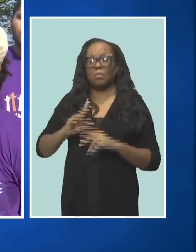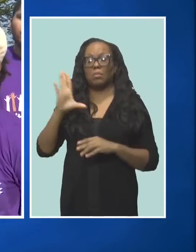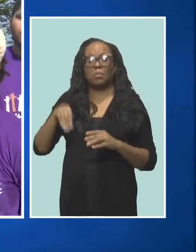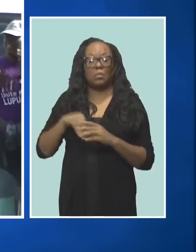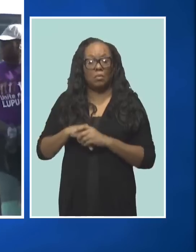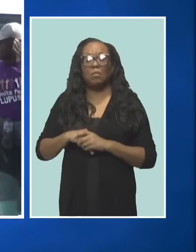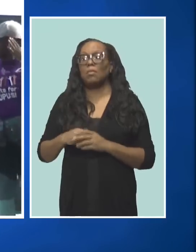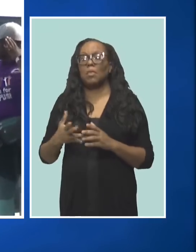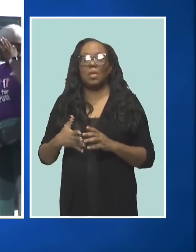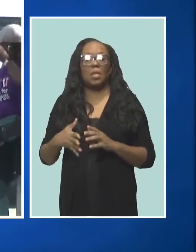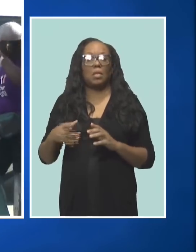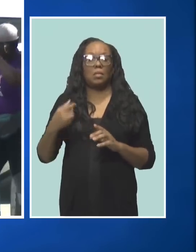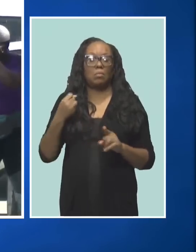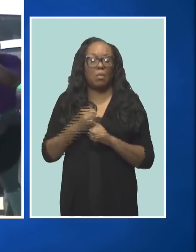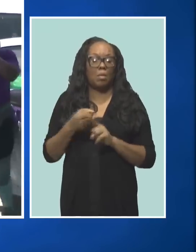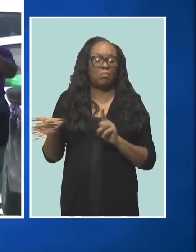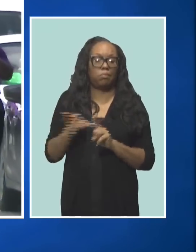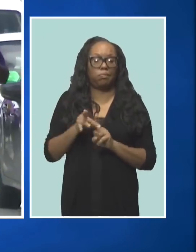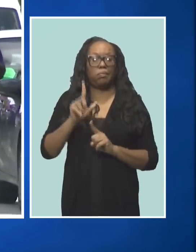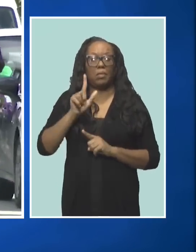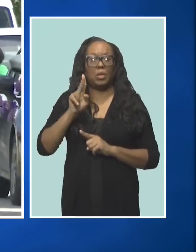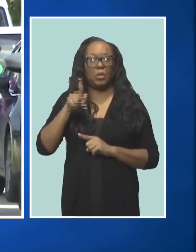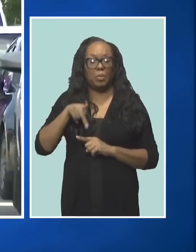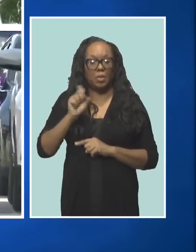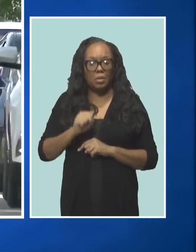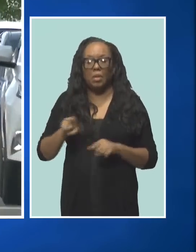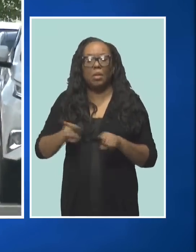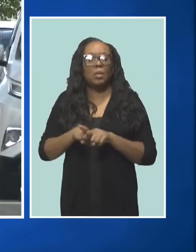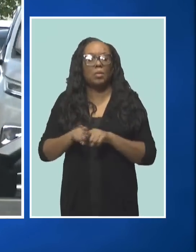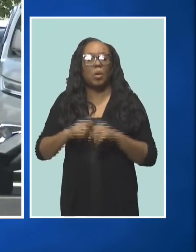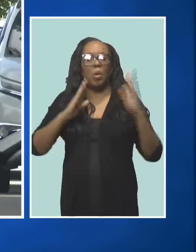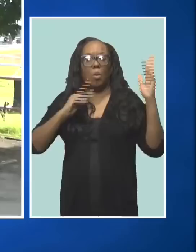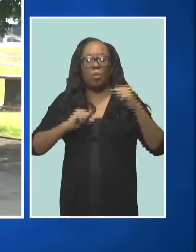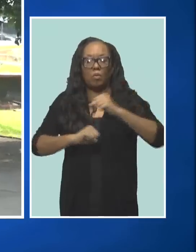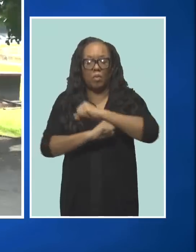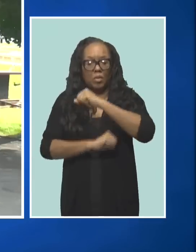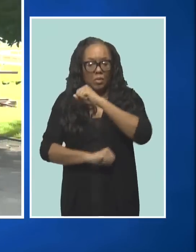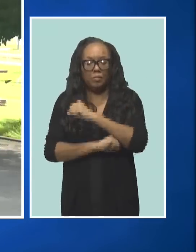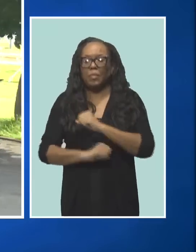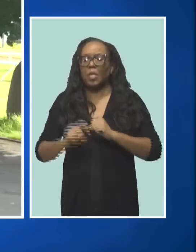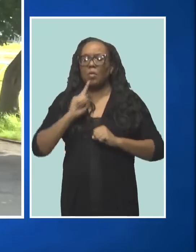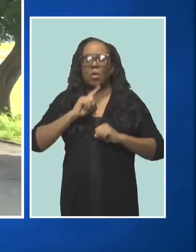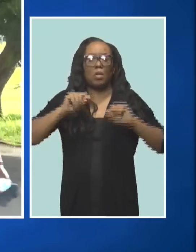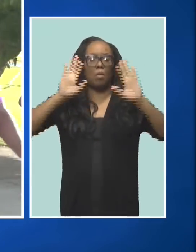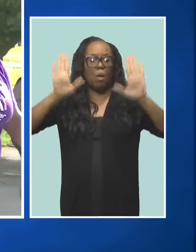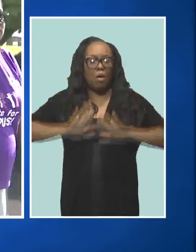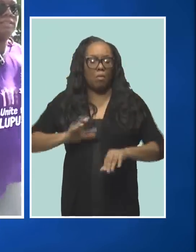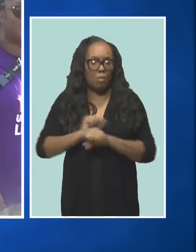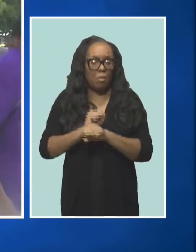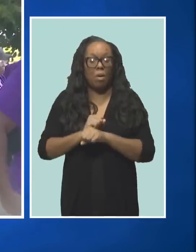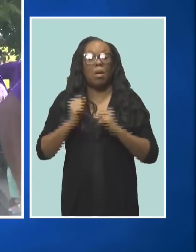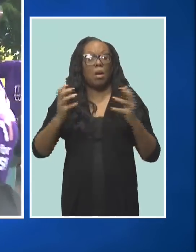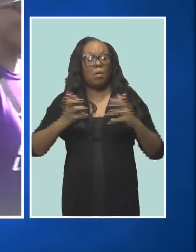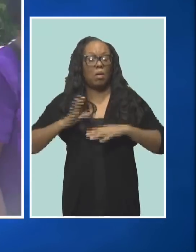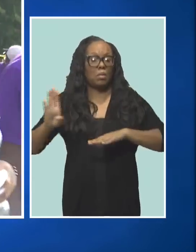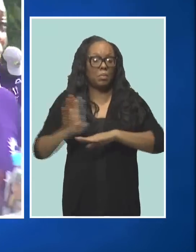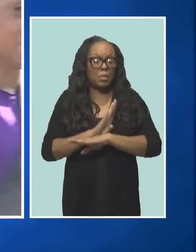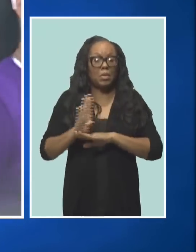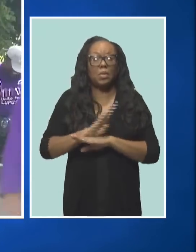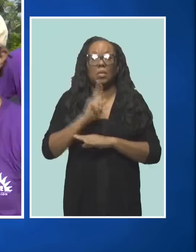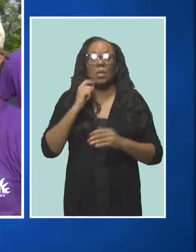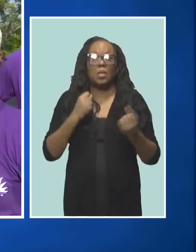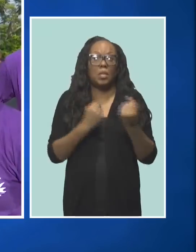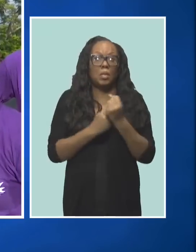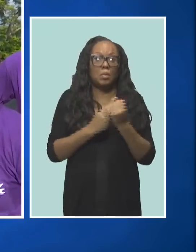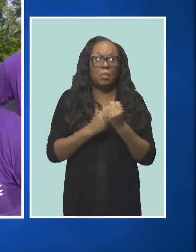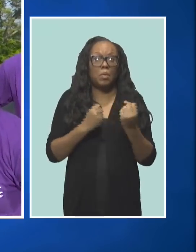with lupus. So I also want to support the Hope Foundation and the tremendous work that they've been doing. And again, repeat my call for corporate Barbados to do more to support these NGOs who